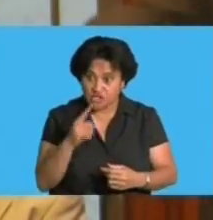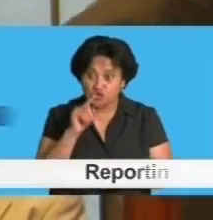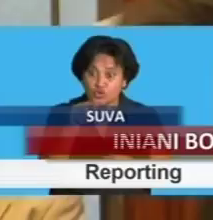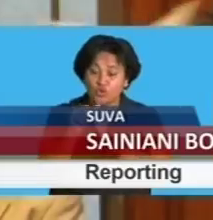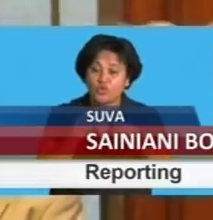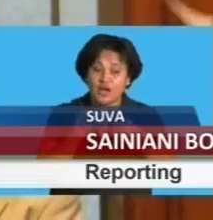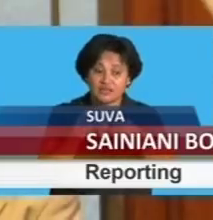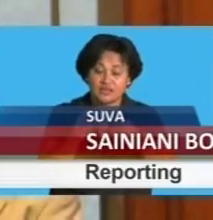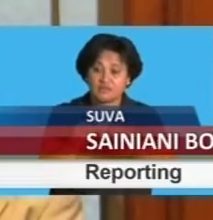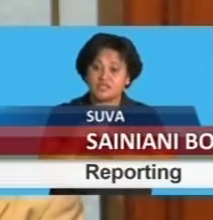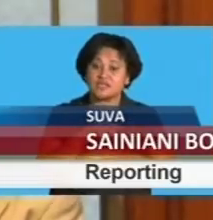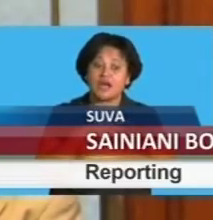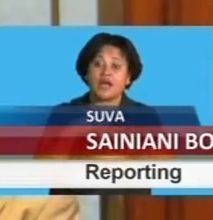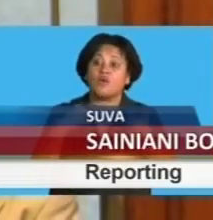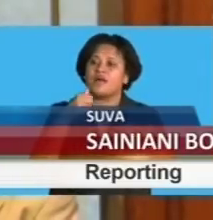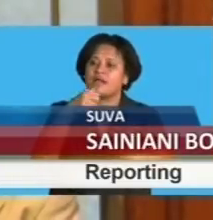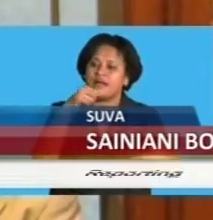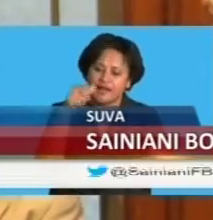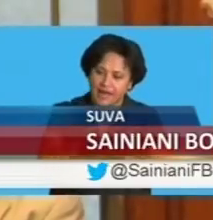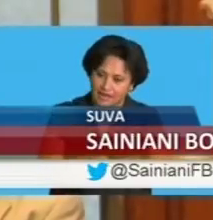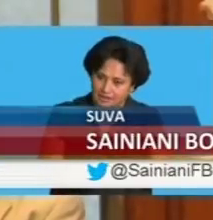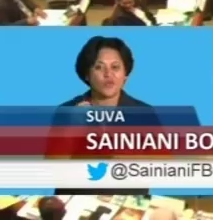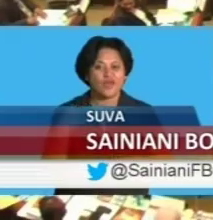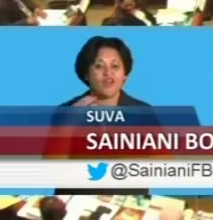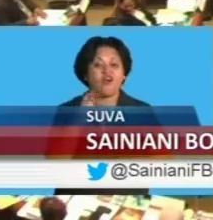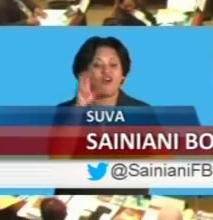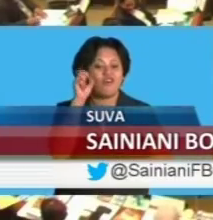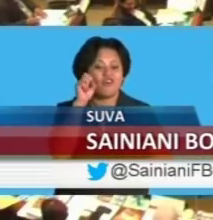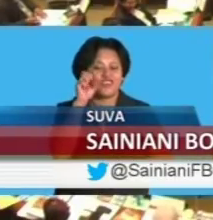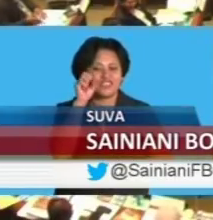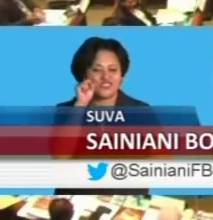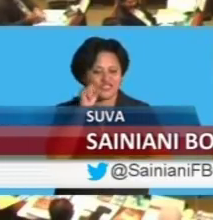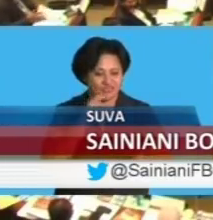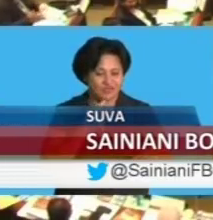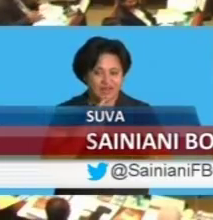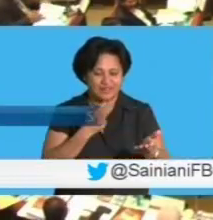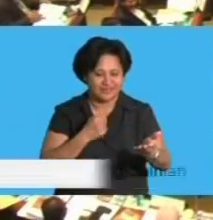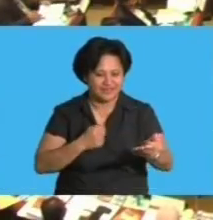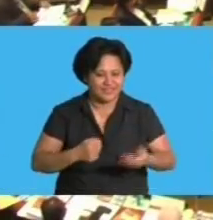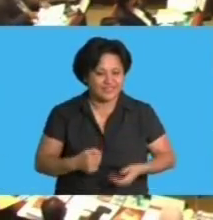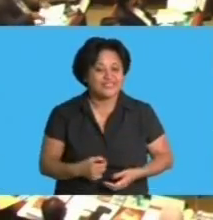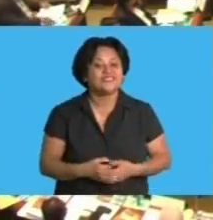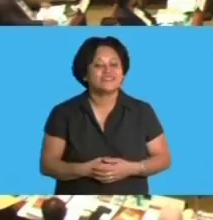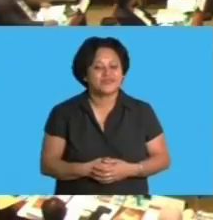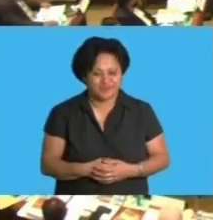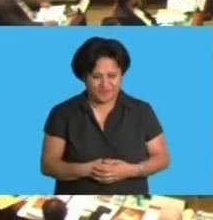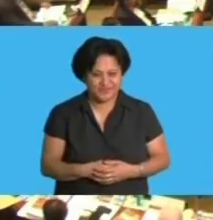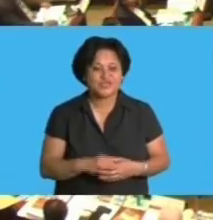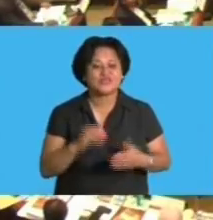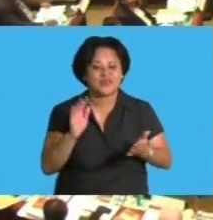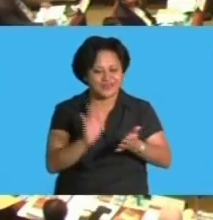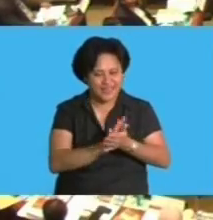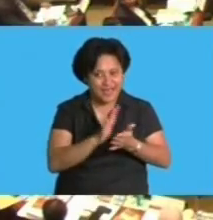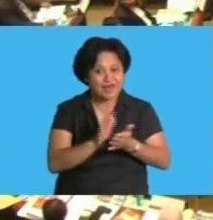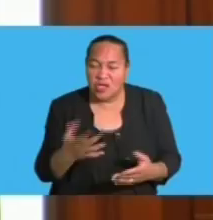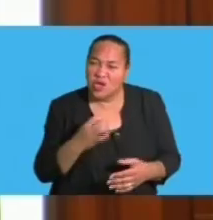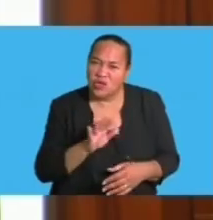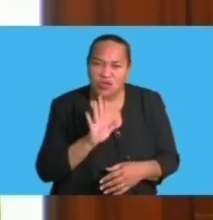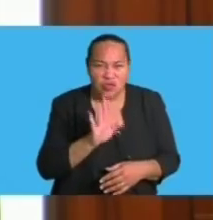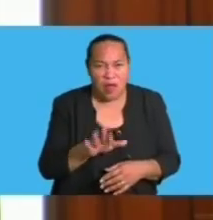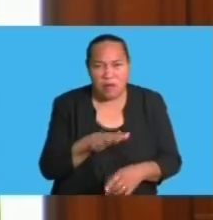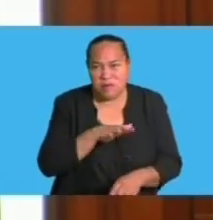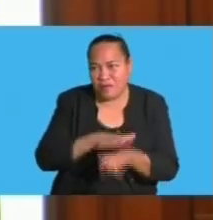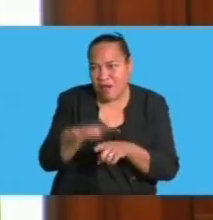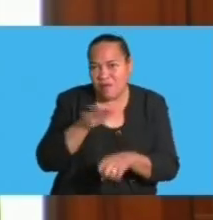letter. Opposition MP Filipe Tuisawao today claimed in Parliament that opposition members represented almost 50% of